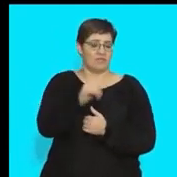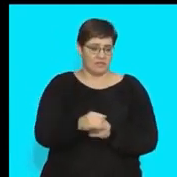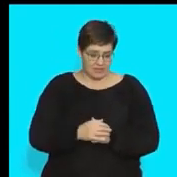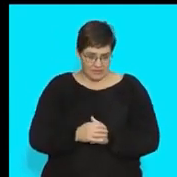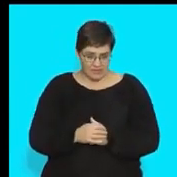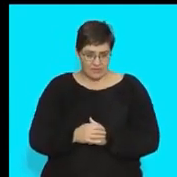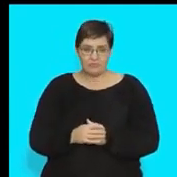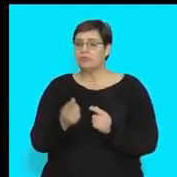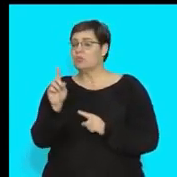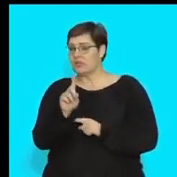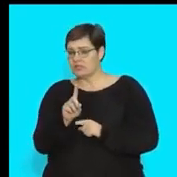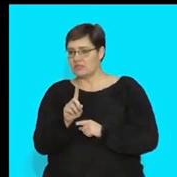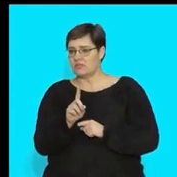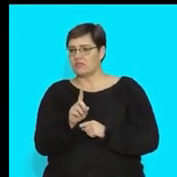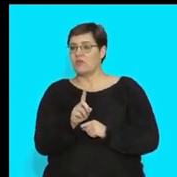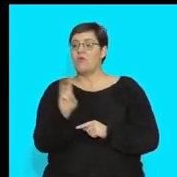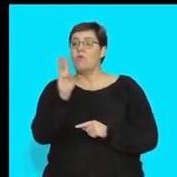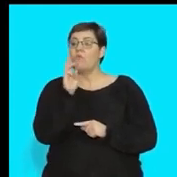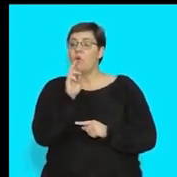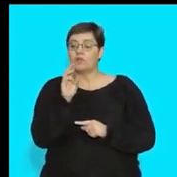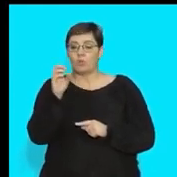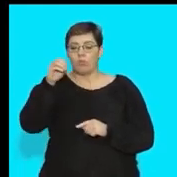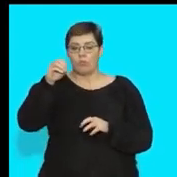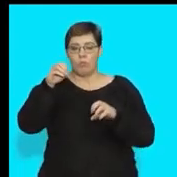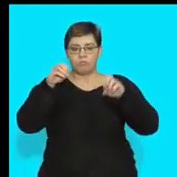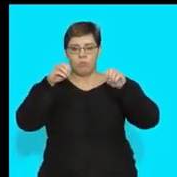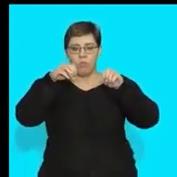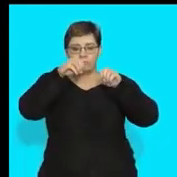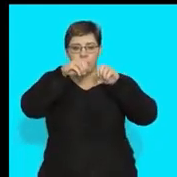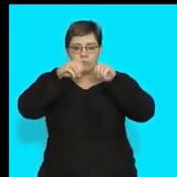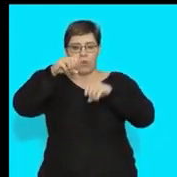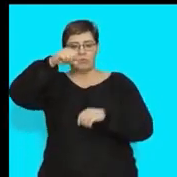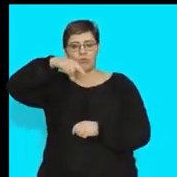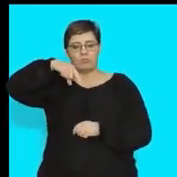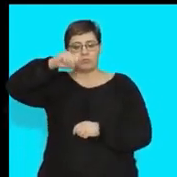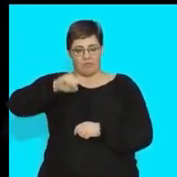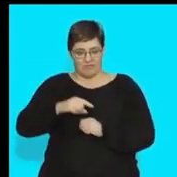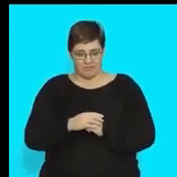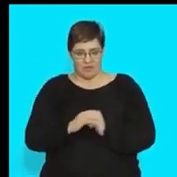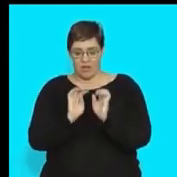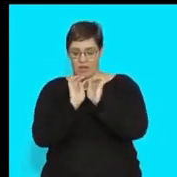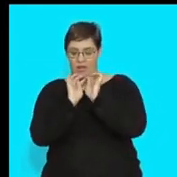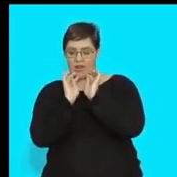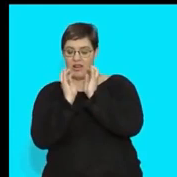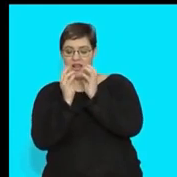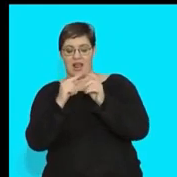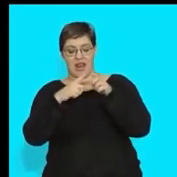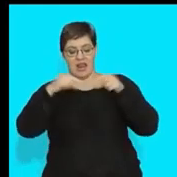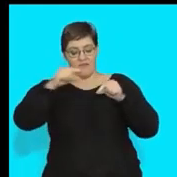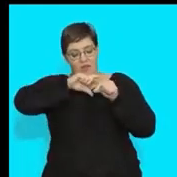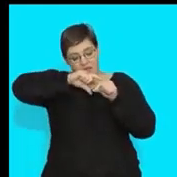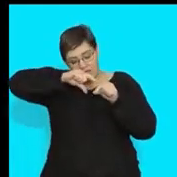does though is it loses water droplets. And alongside the leaf, these little